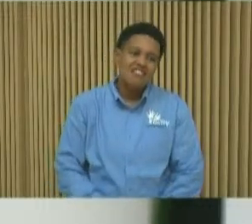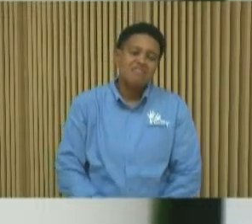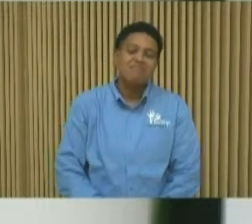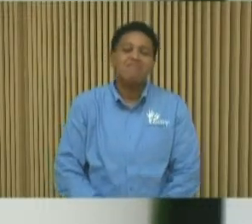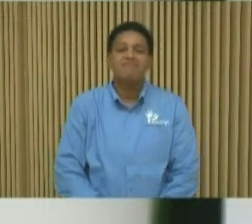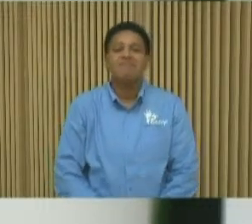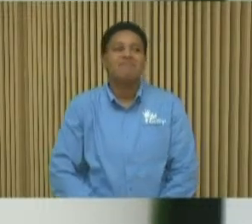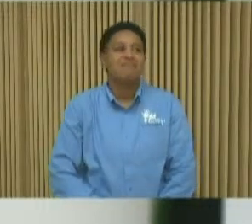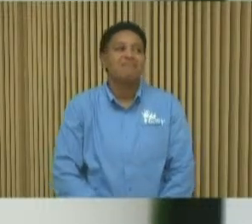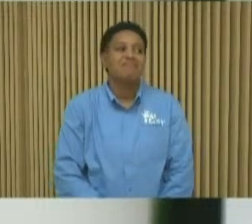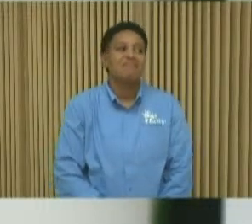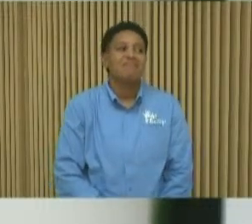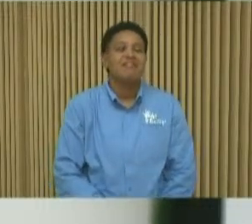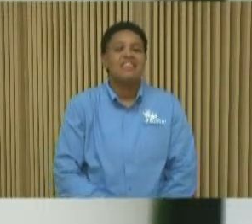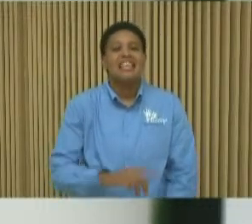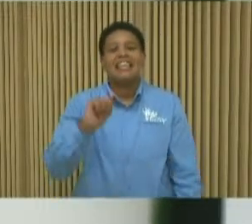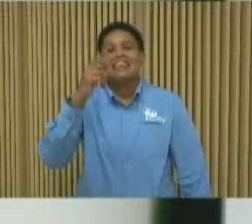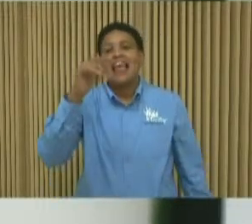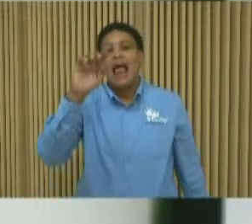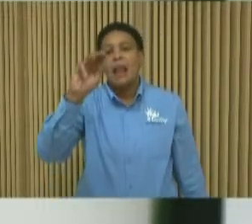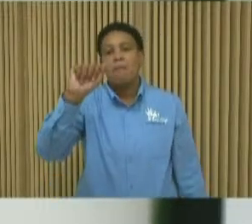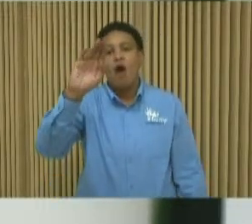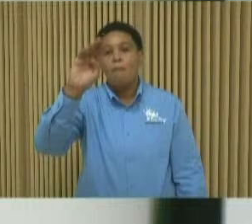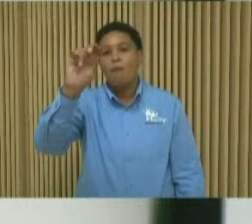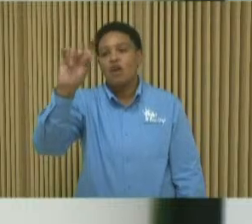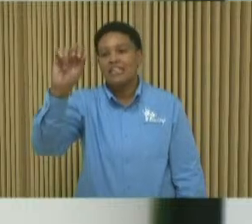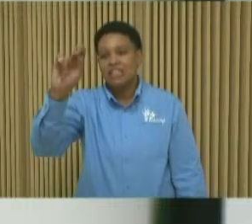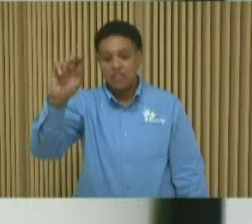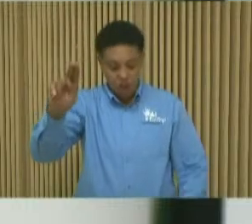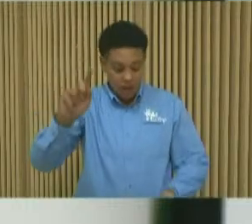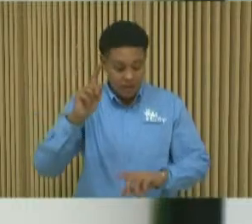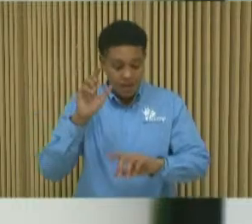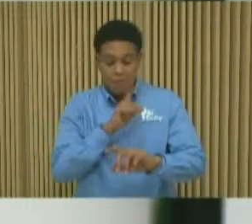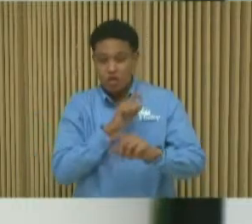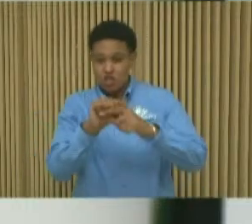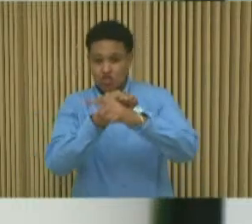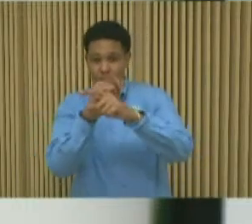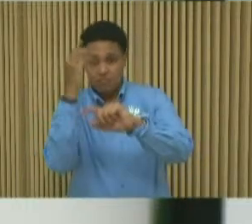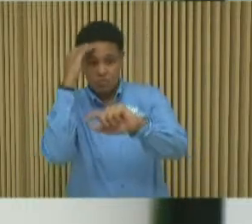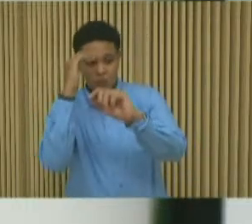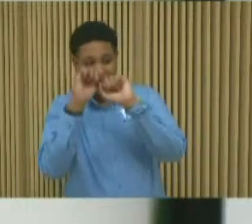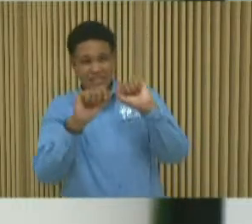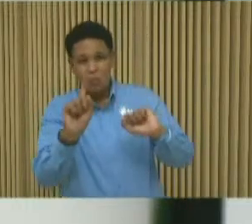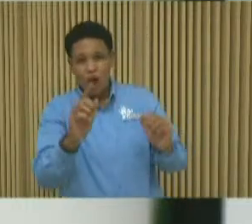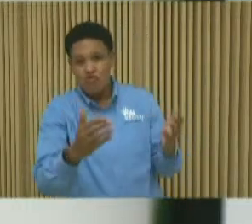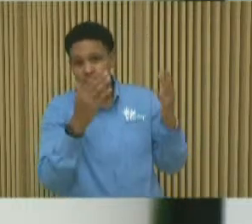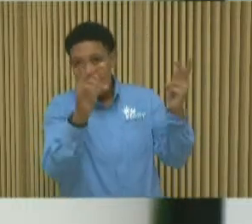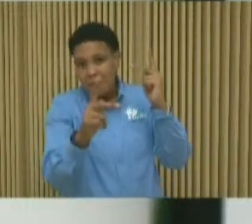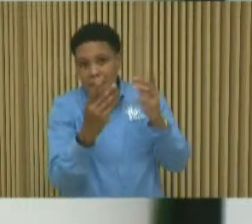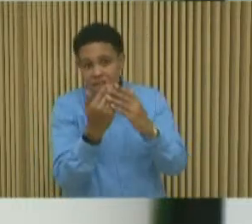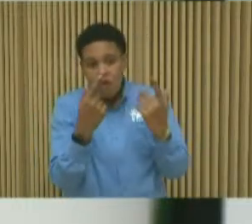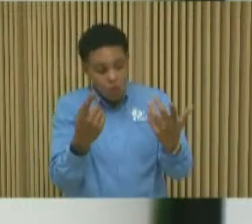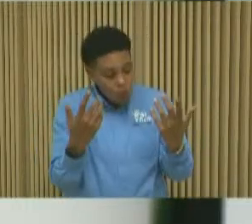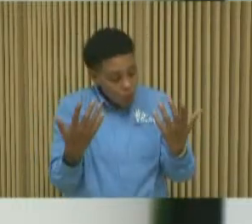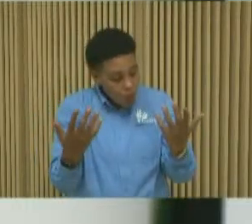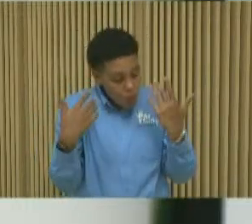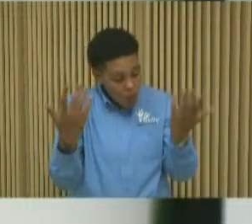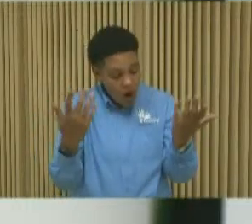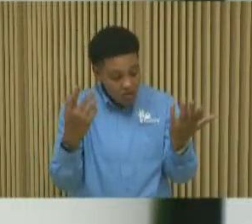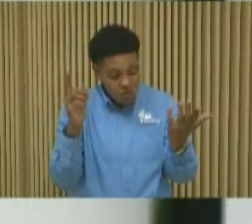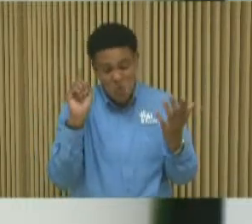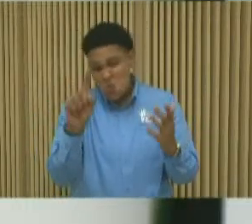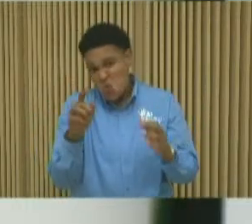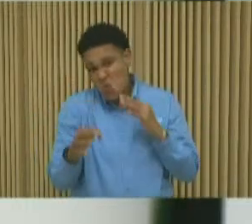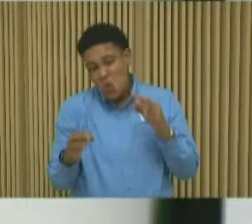is the police trained or aware of this system where they can recommend it to persons before taking them to court